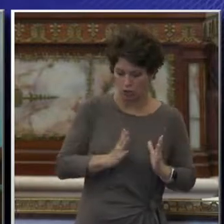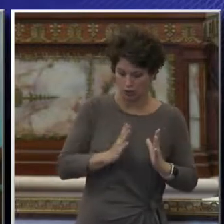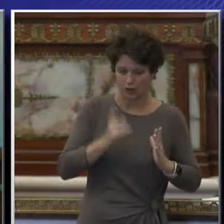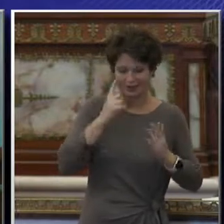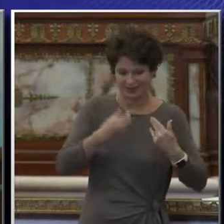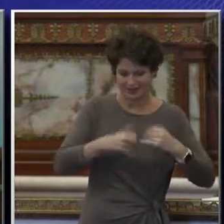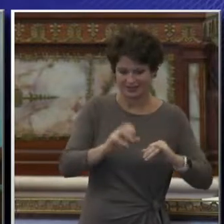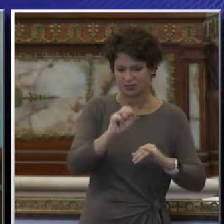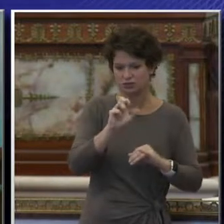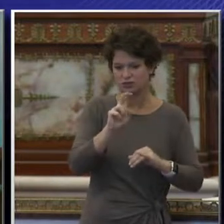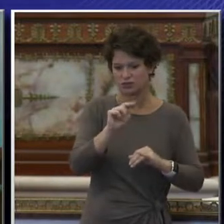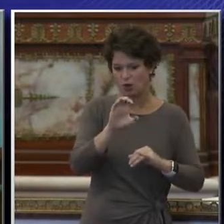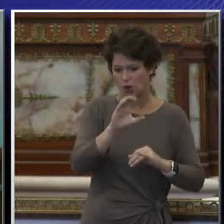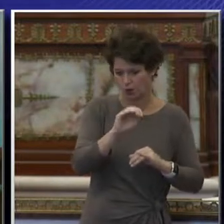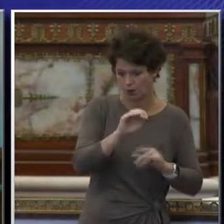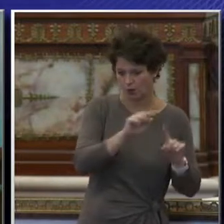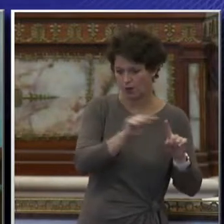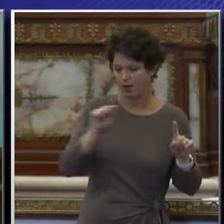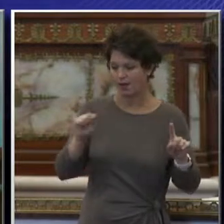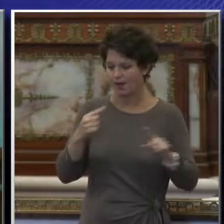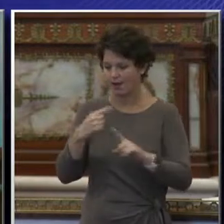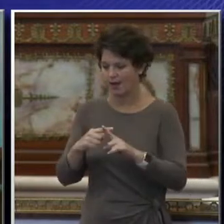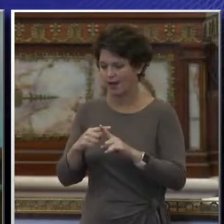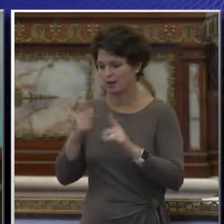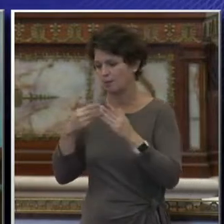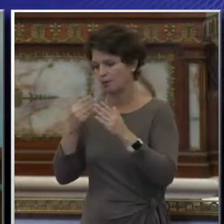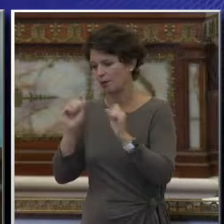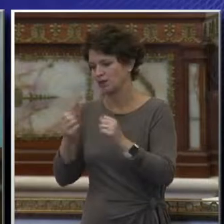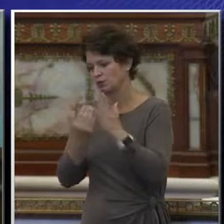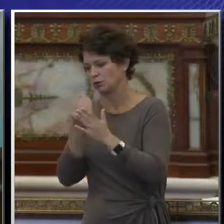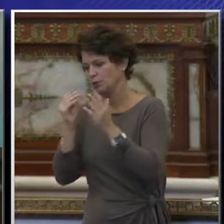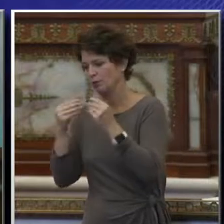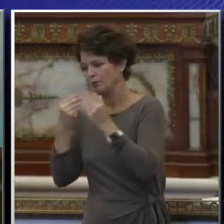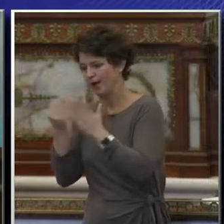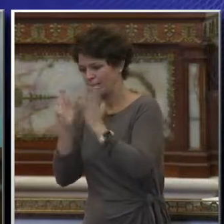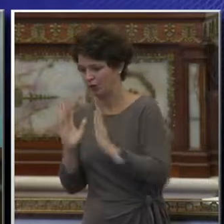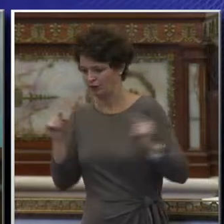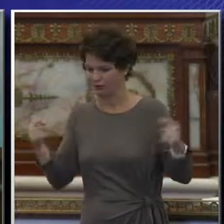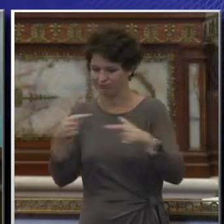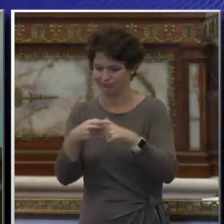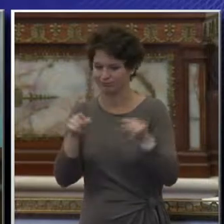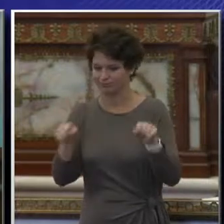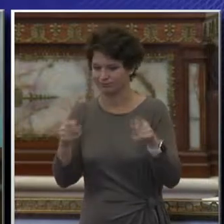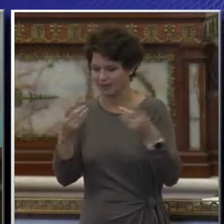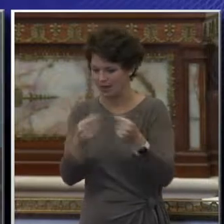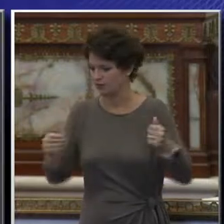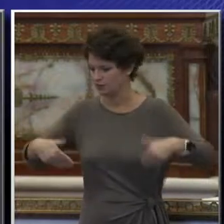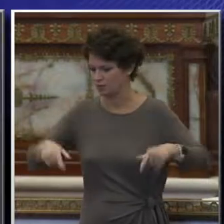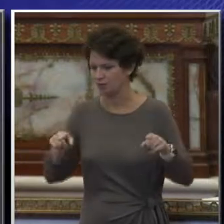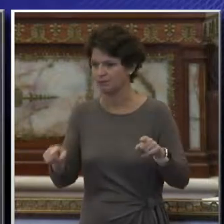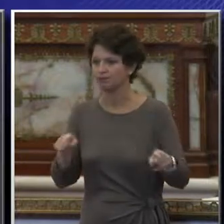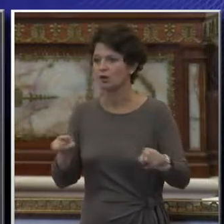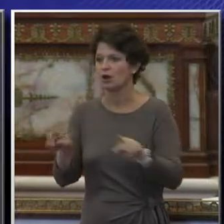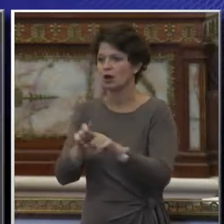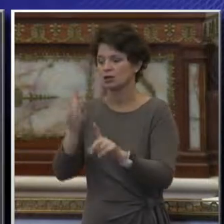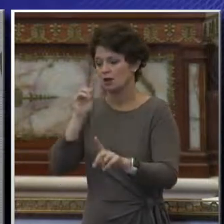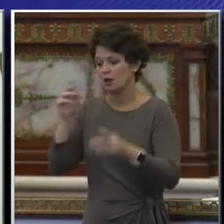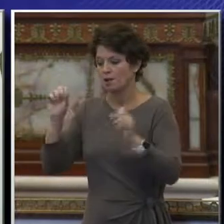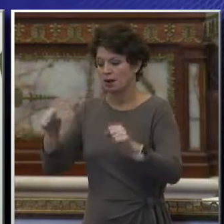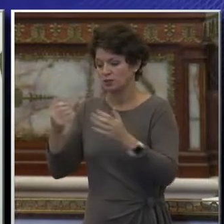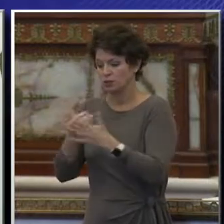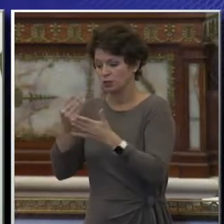still Sunoco, and the prospective buyer. And it's also my understanding that the prospective